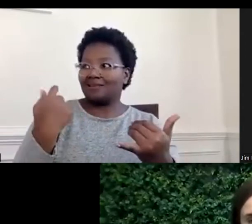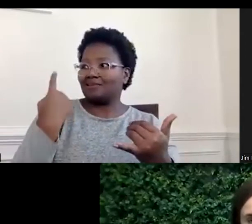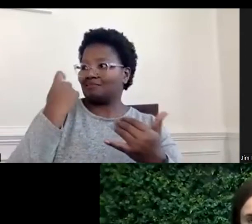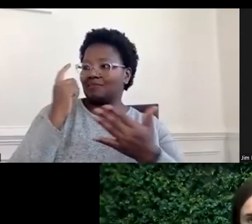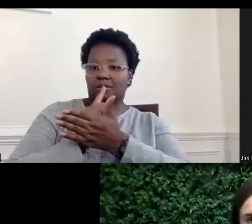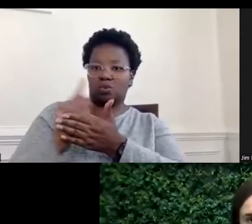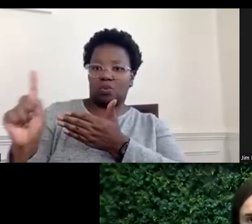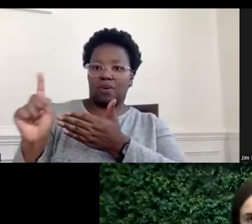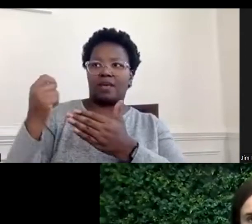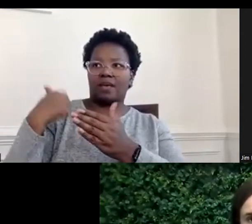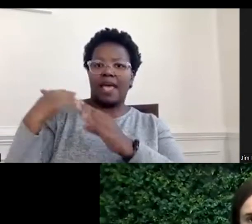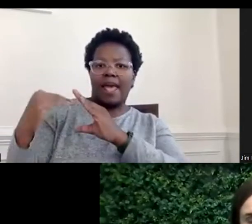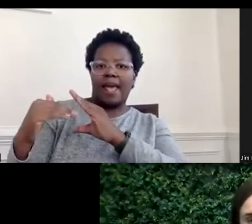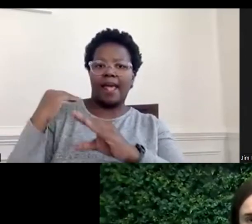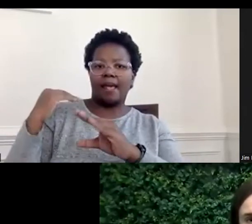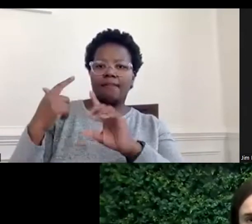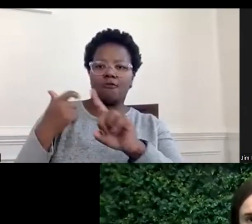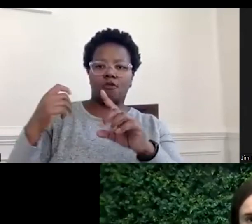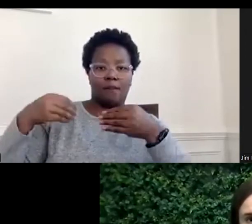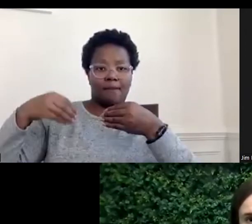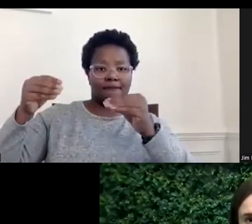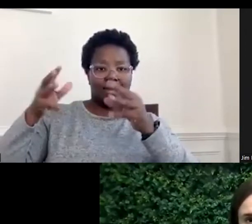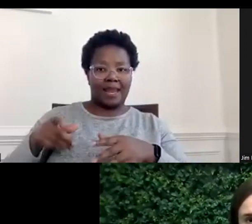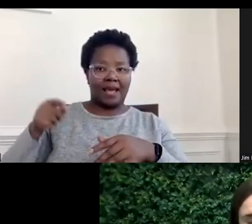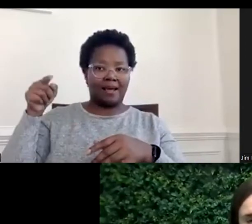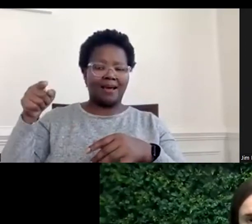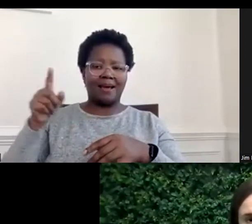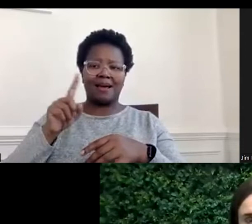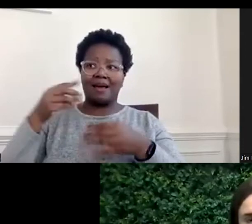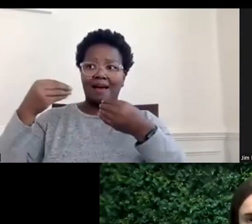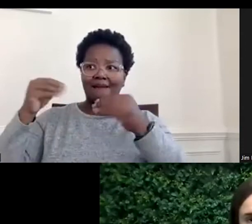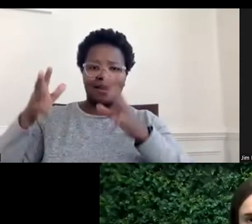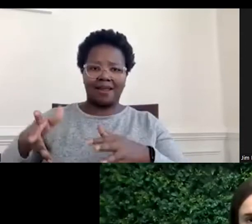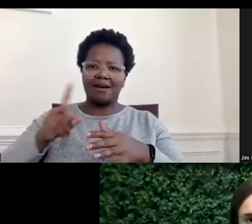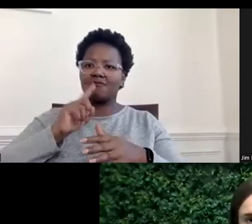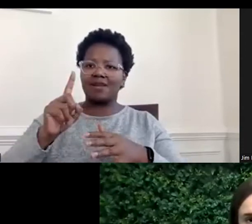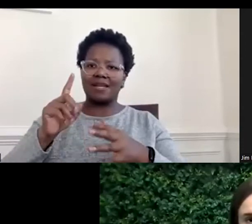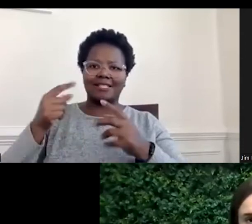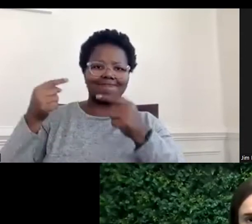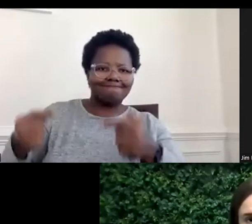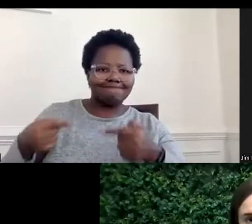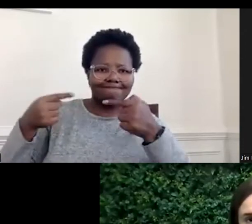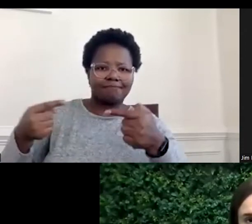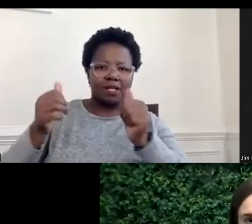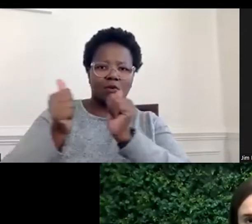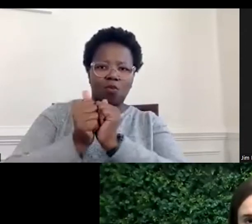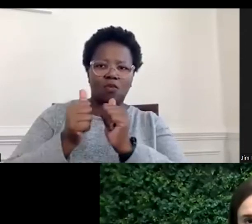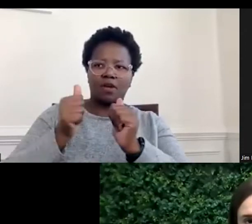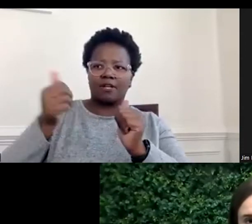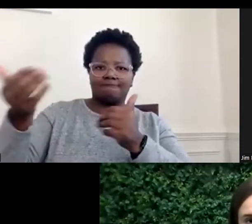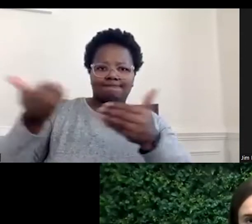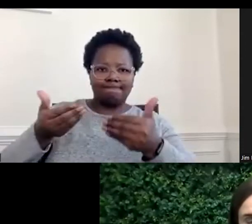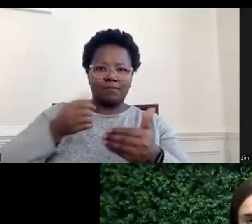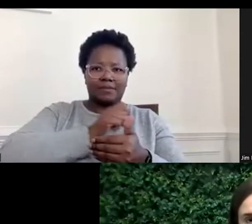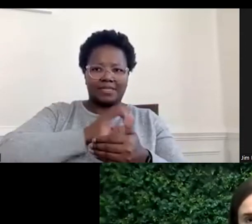an email from a vendor who was really having a tough time with, being able to bring on staff